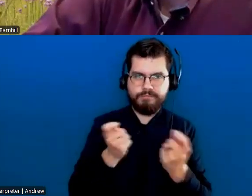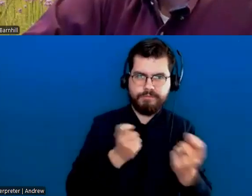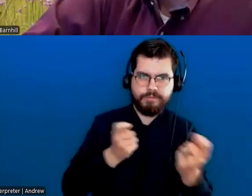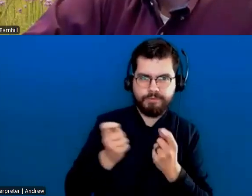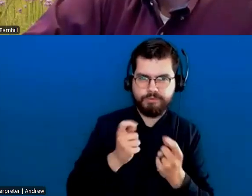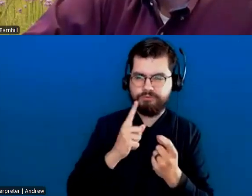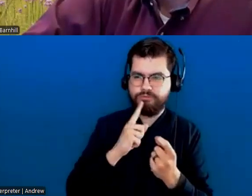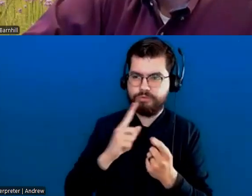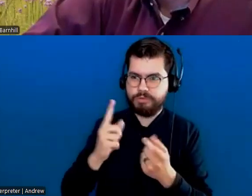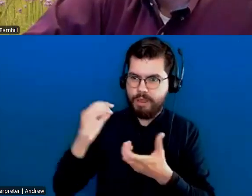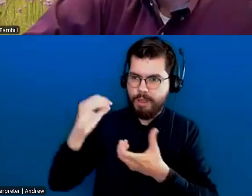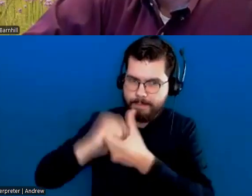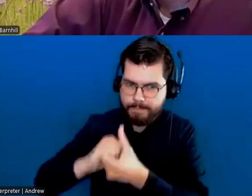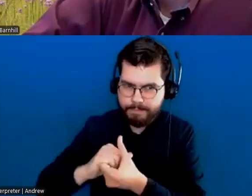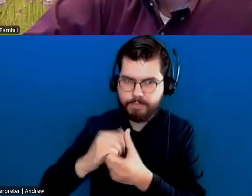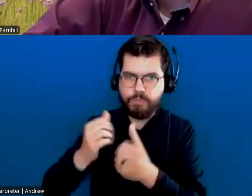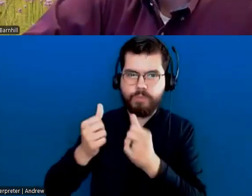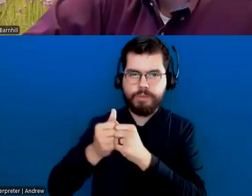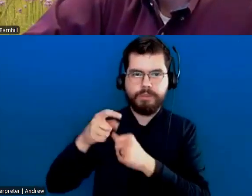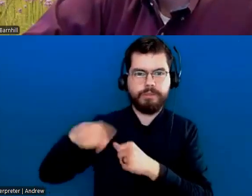But